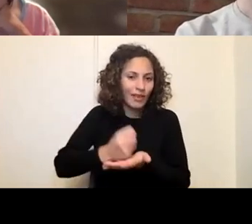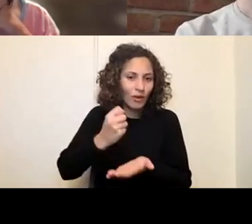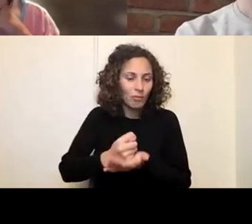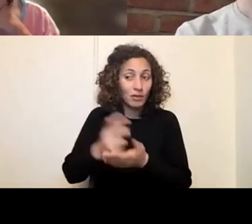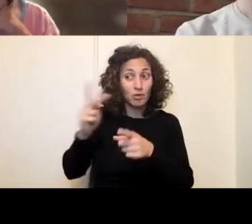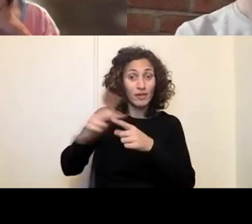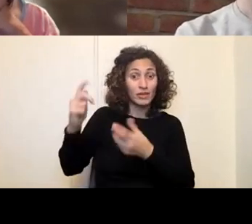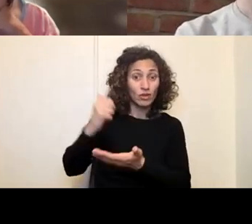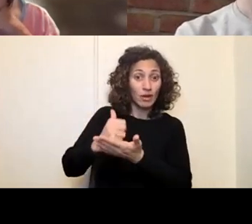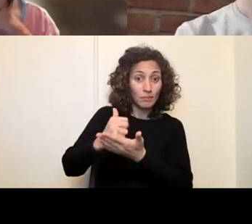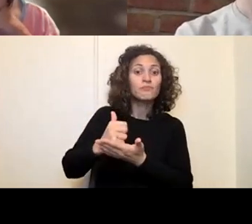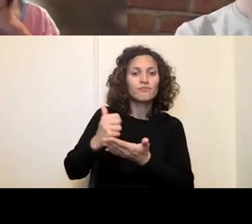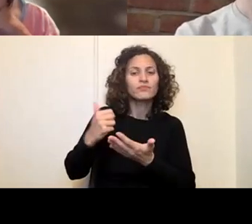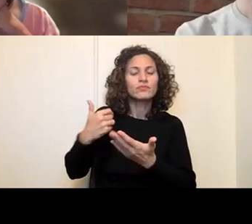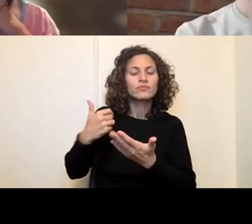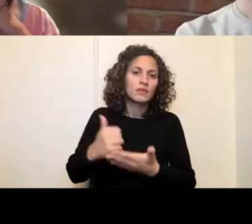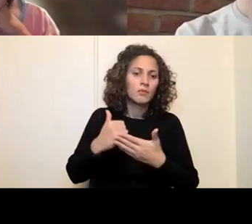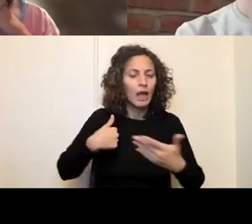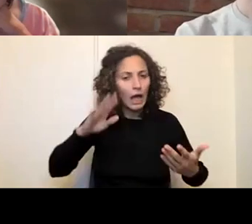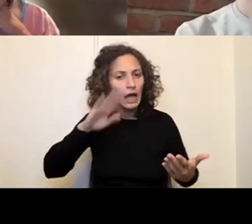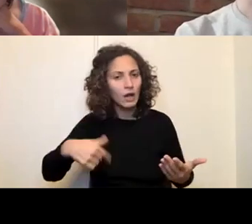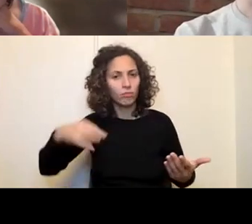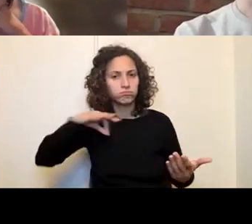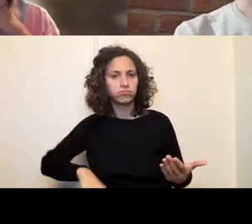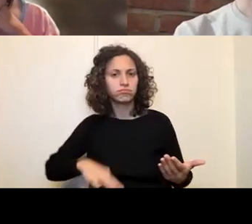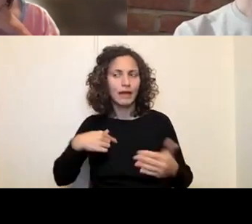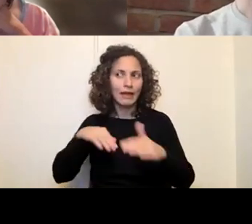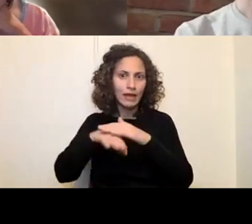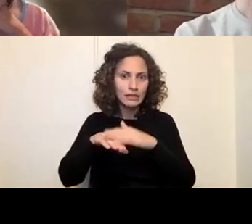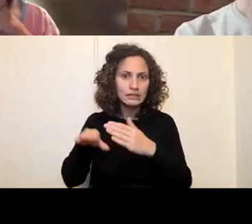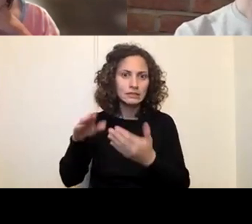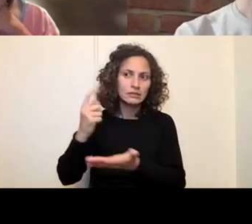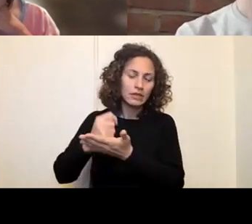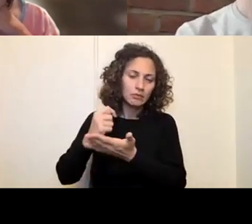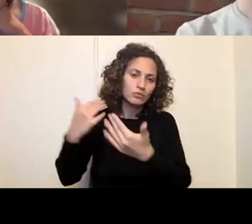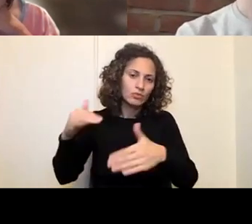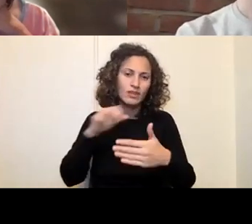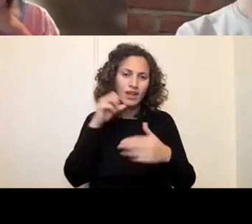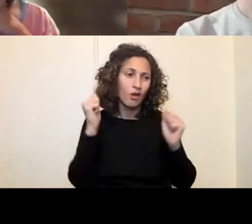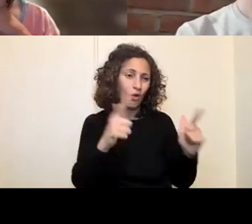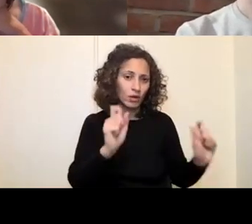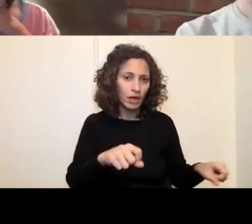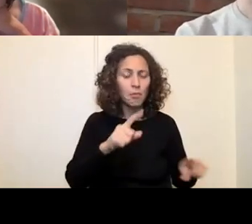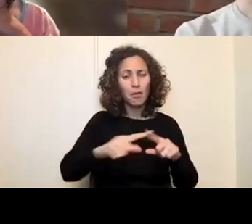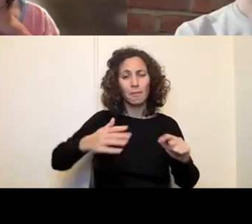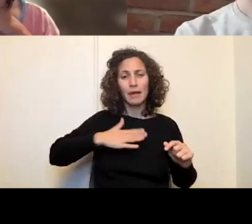Again, I recognize that that's also a privilege that I have access to those things. But for me, that's been my